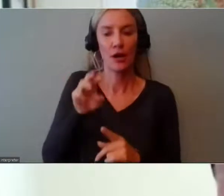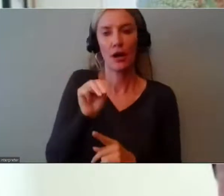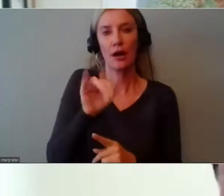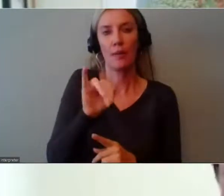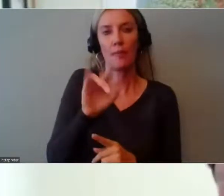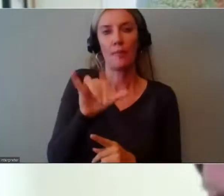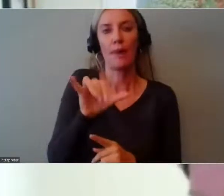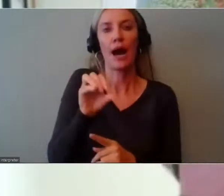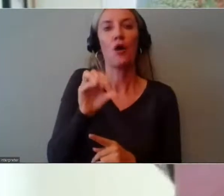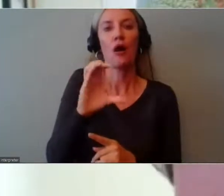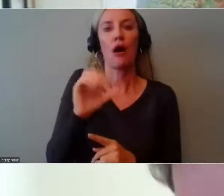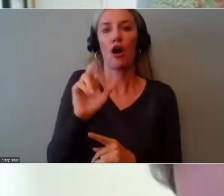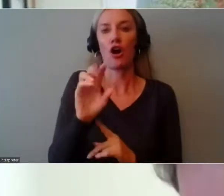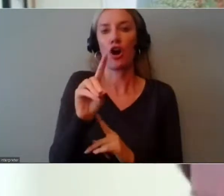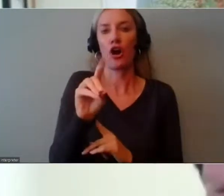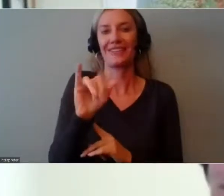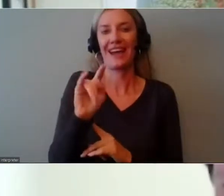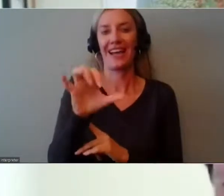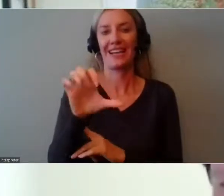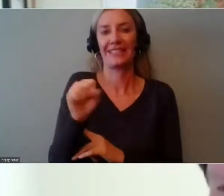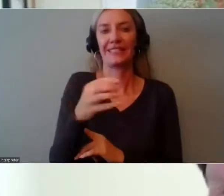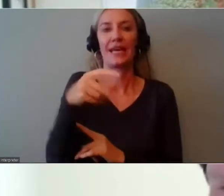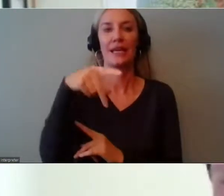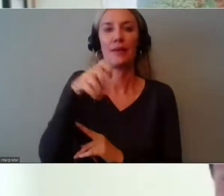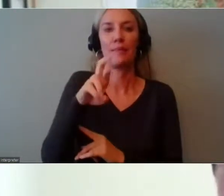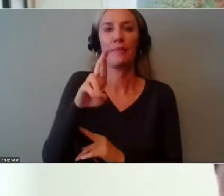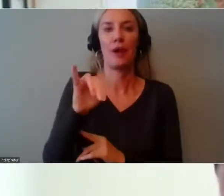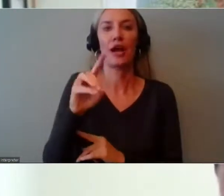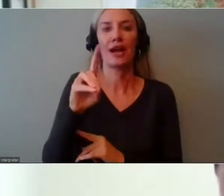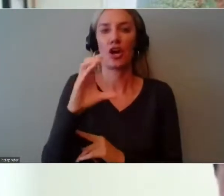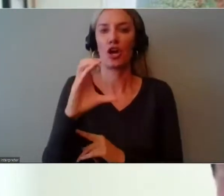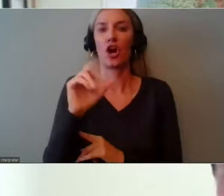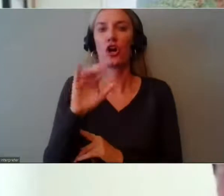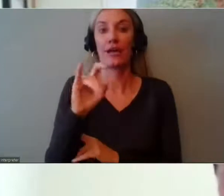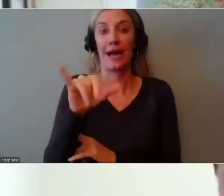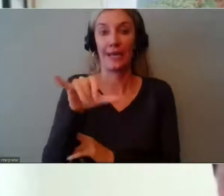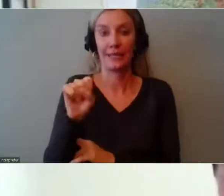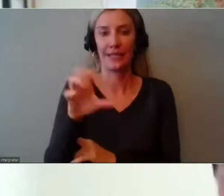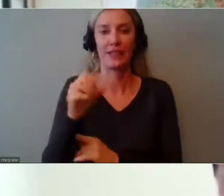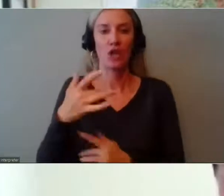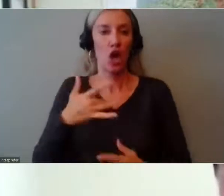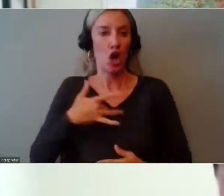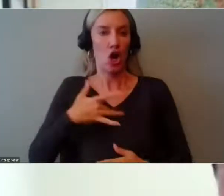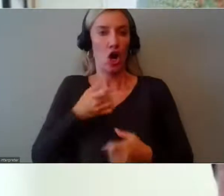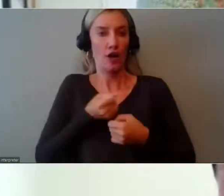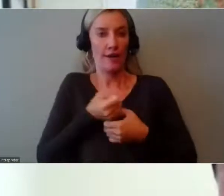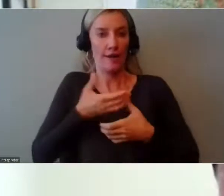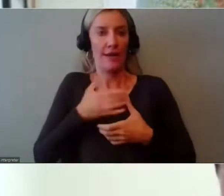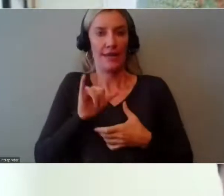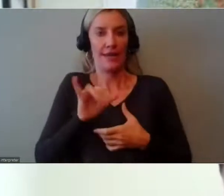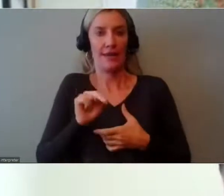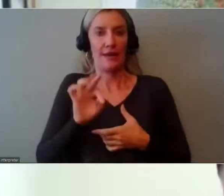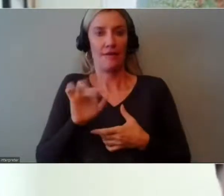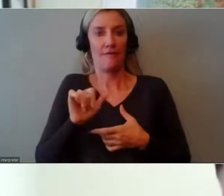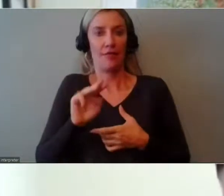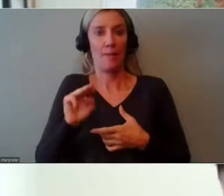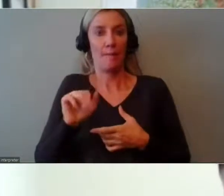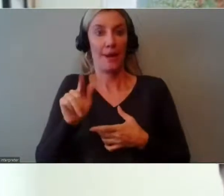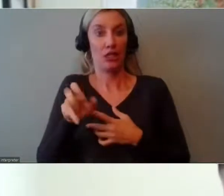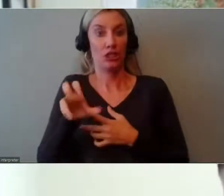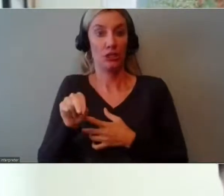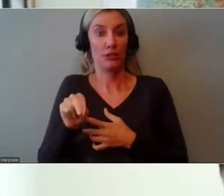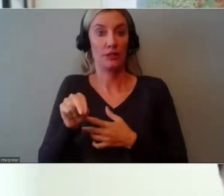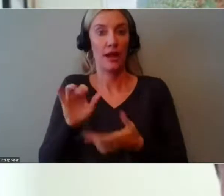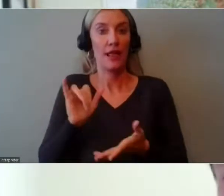and pericarditis, which is an inflammation around the heart. Now, that is an illness or a